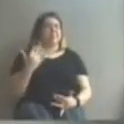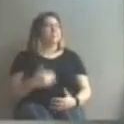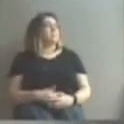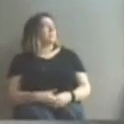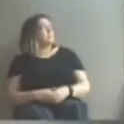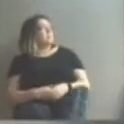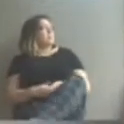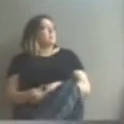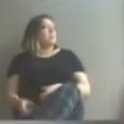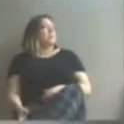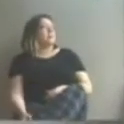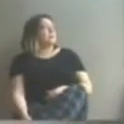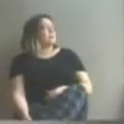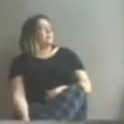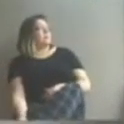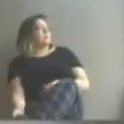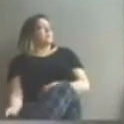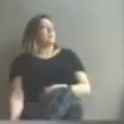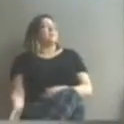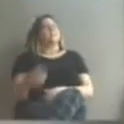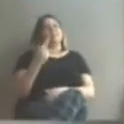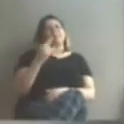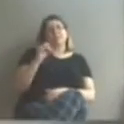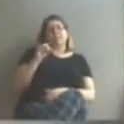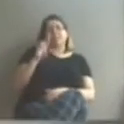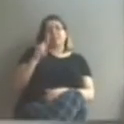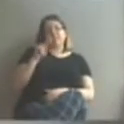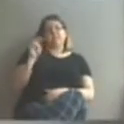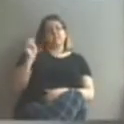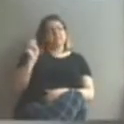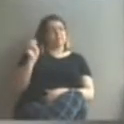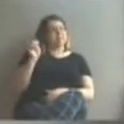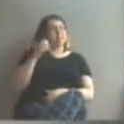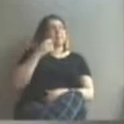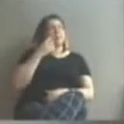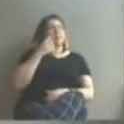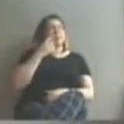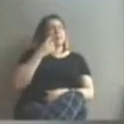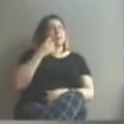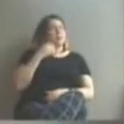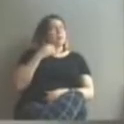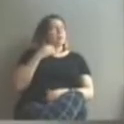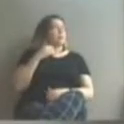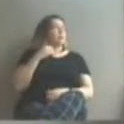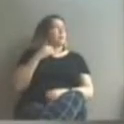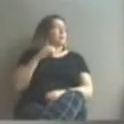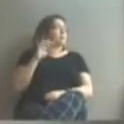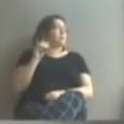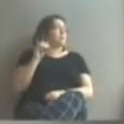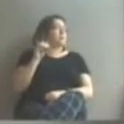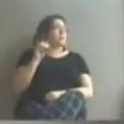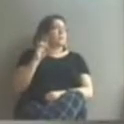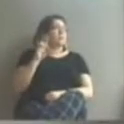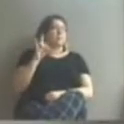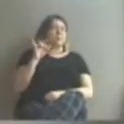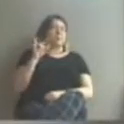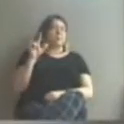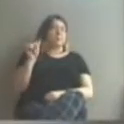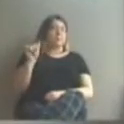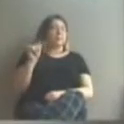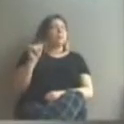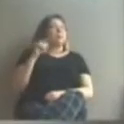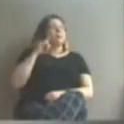Further questions from anyone? Member Horn. So Cordelia, on the